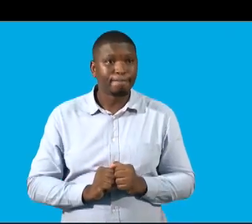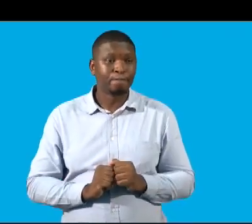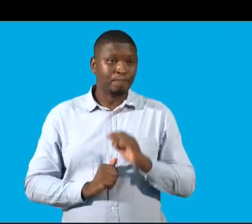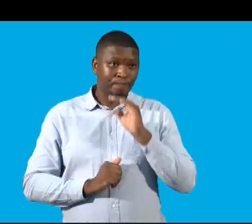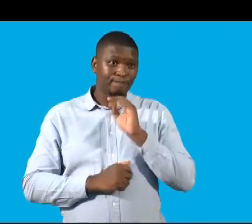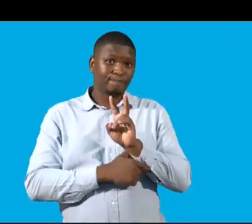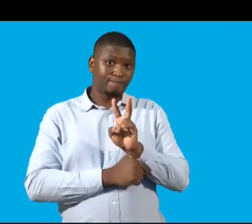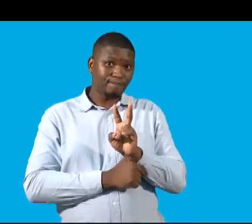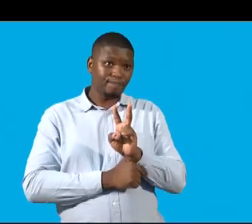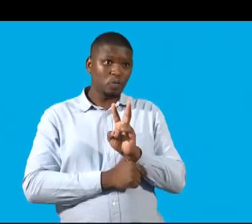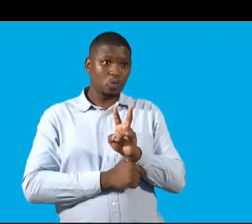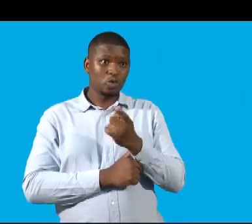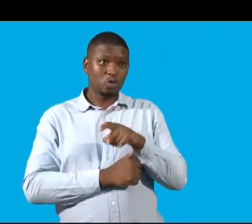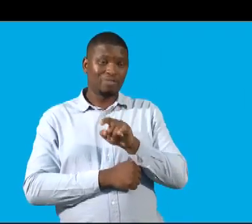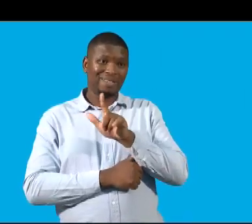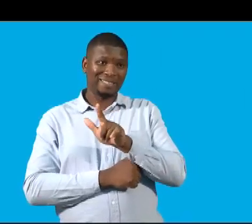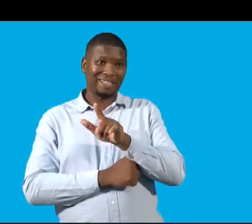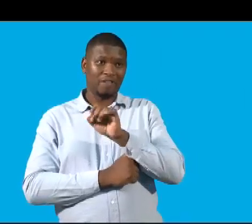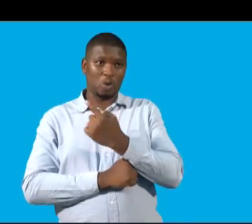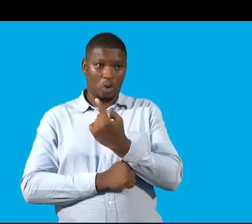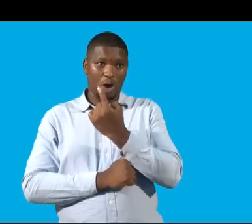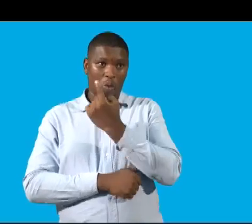value of